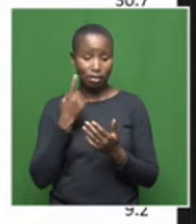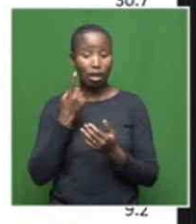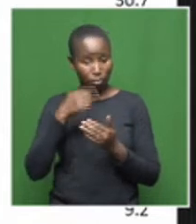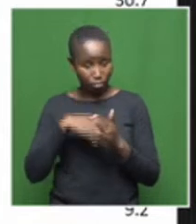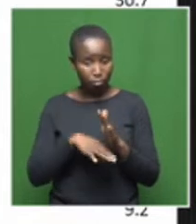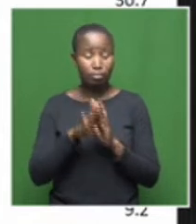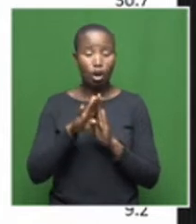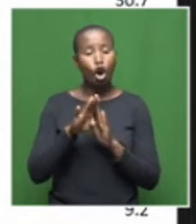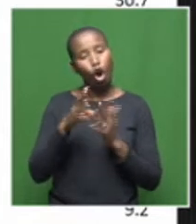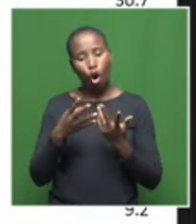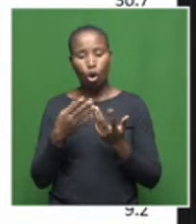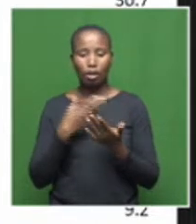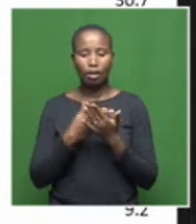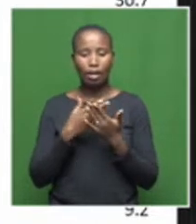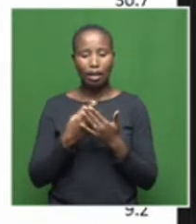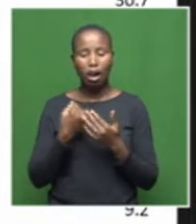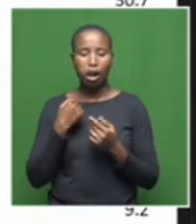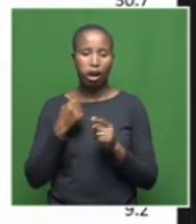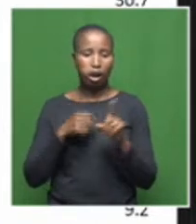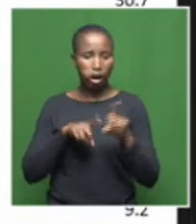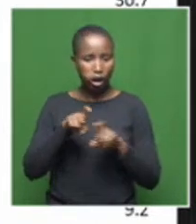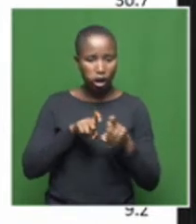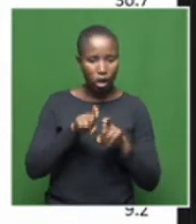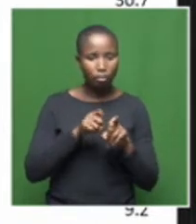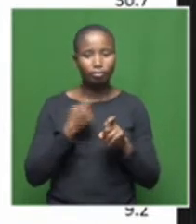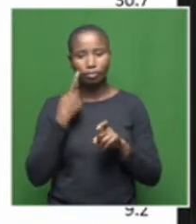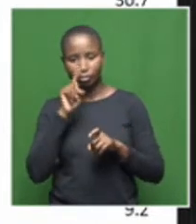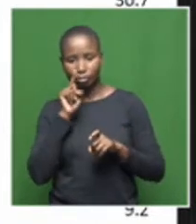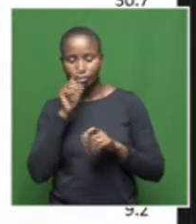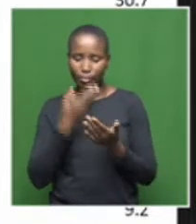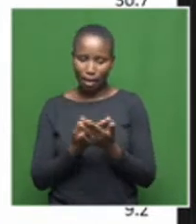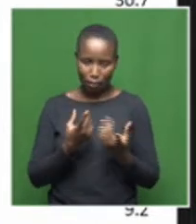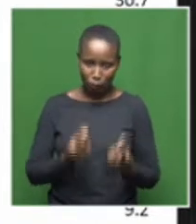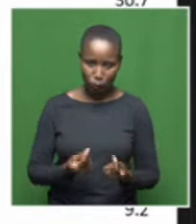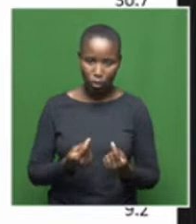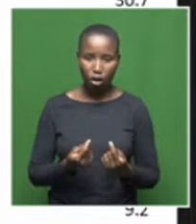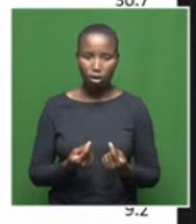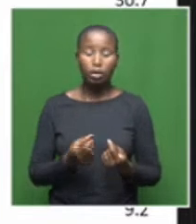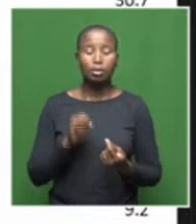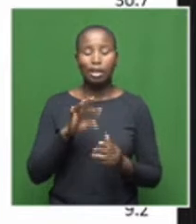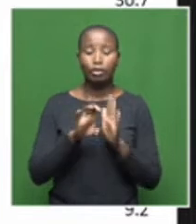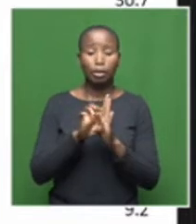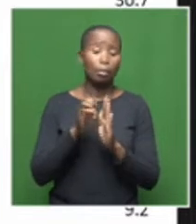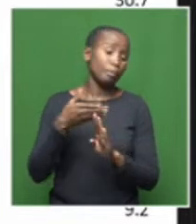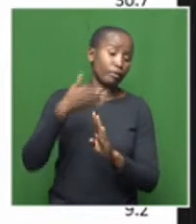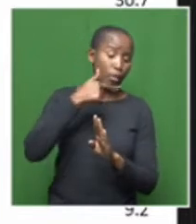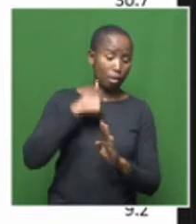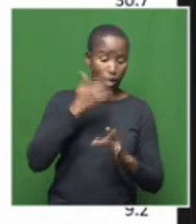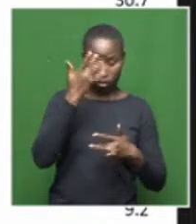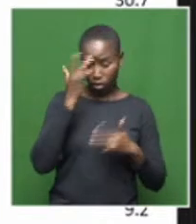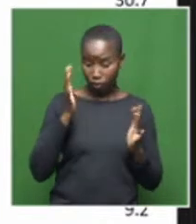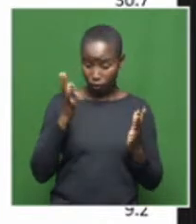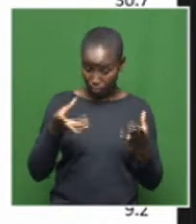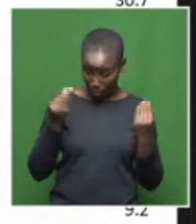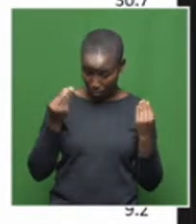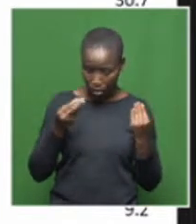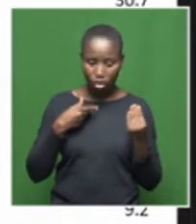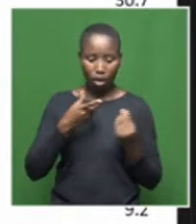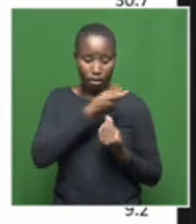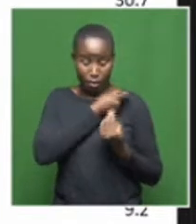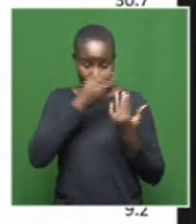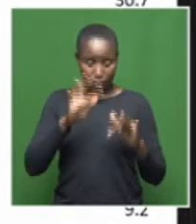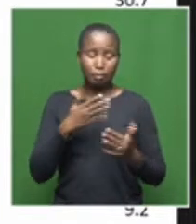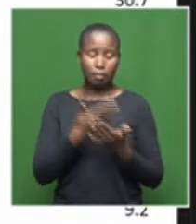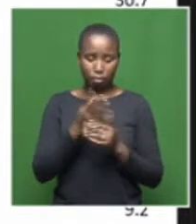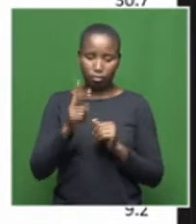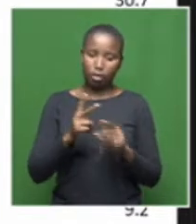to testing or willingness for people to go for testing, especially if they've previously had infection and been vaccinated. And so I think we